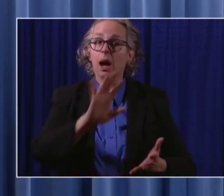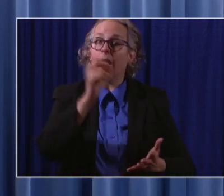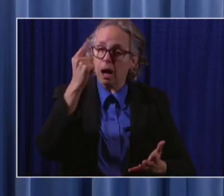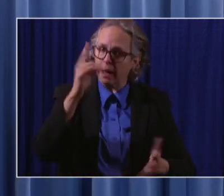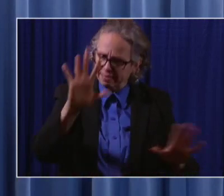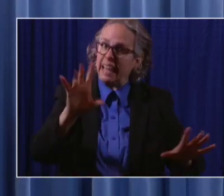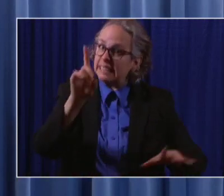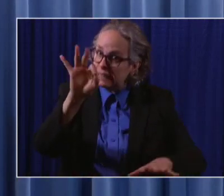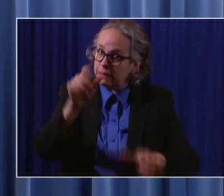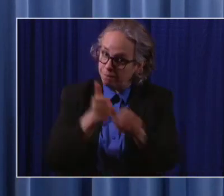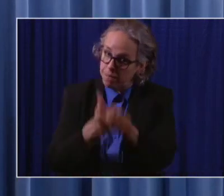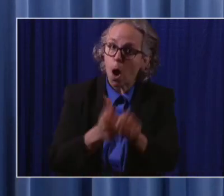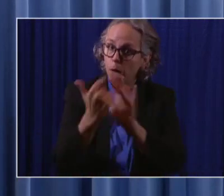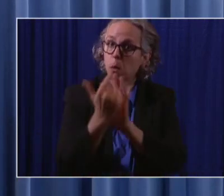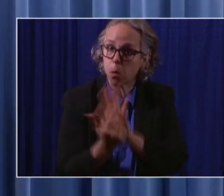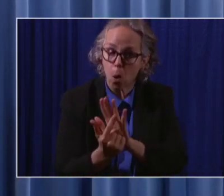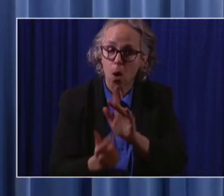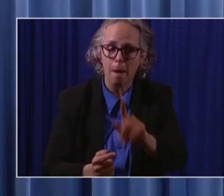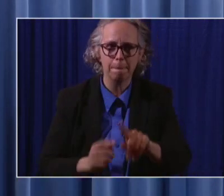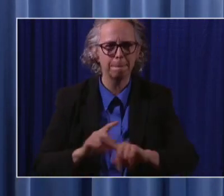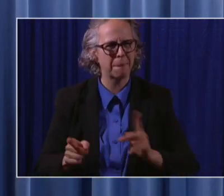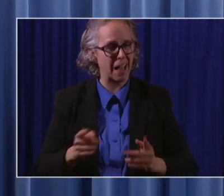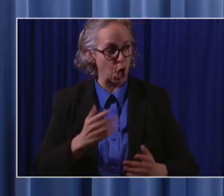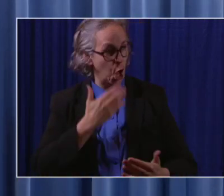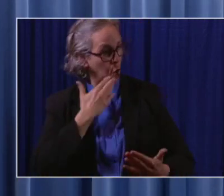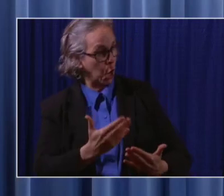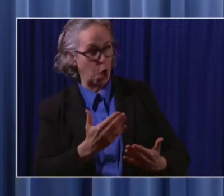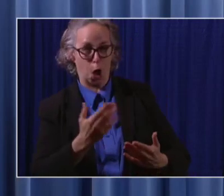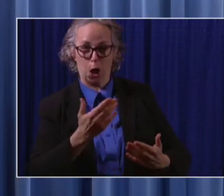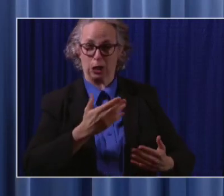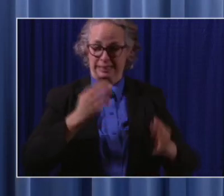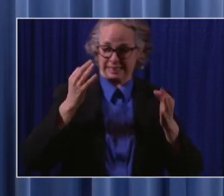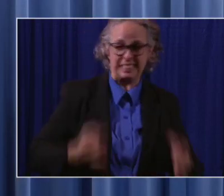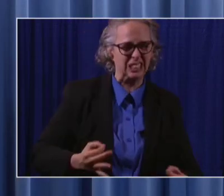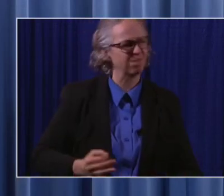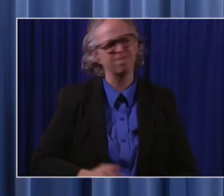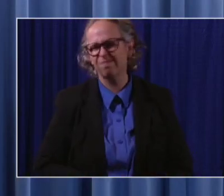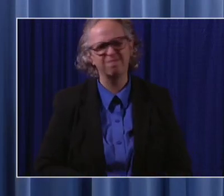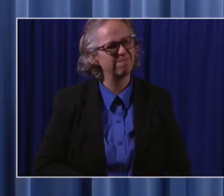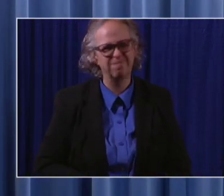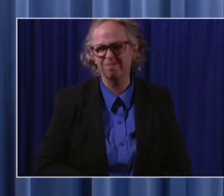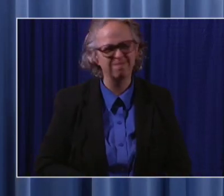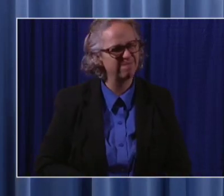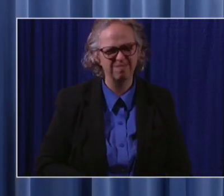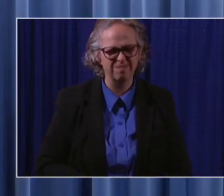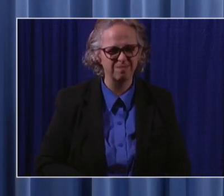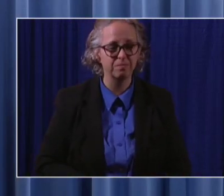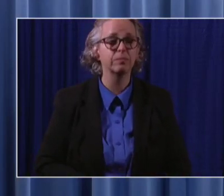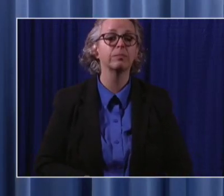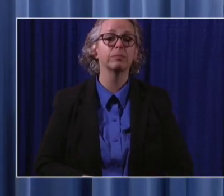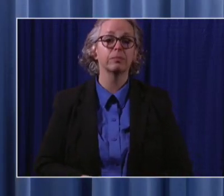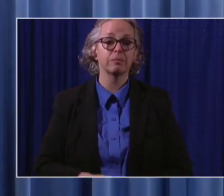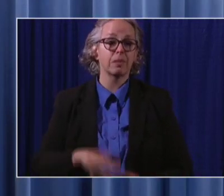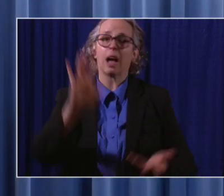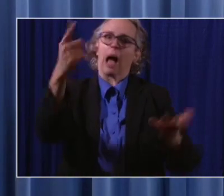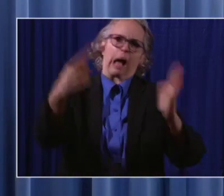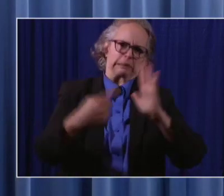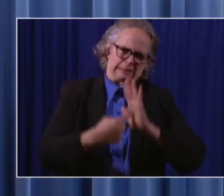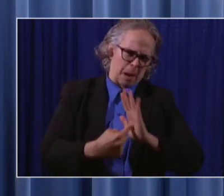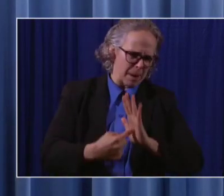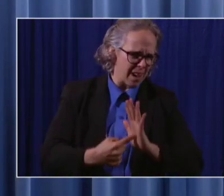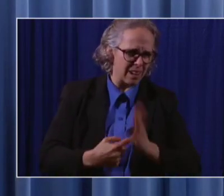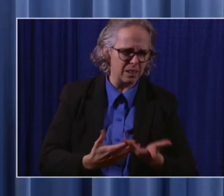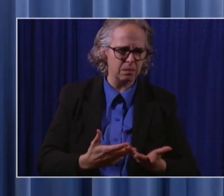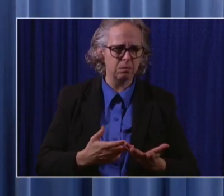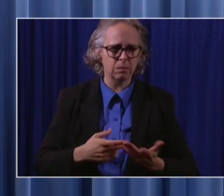it really did not provide enough opportunity for people to comment. And what they should